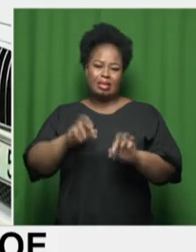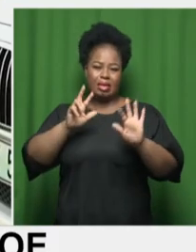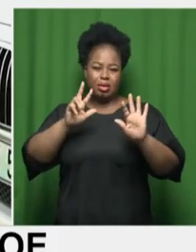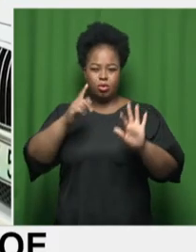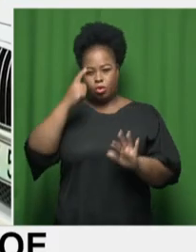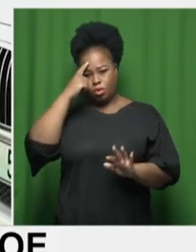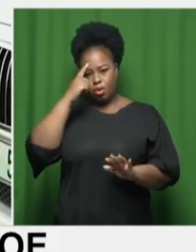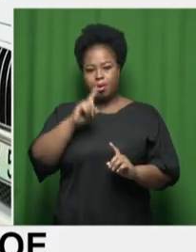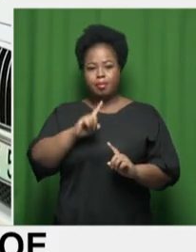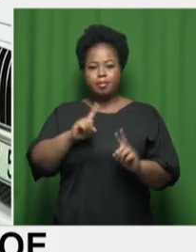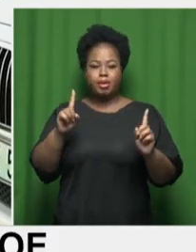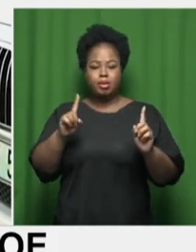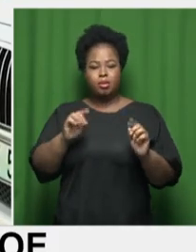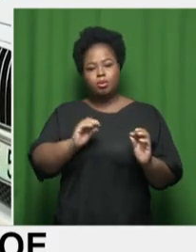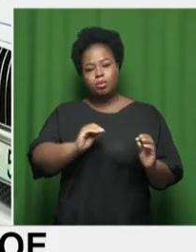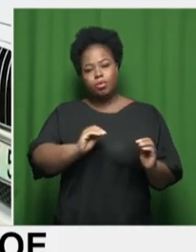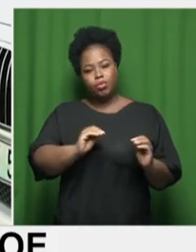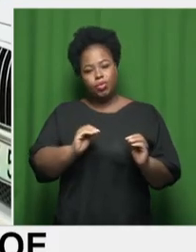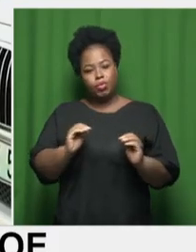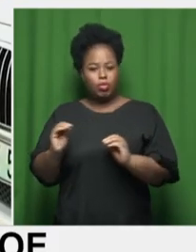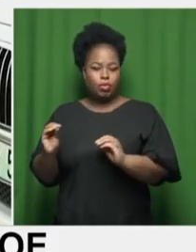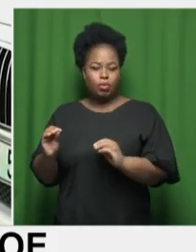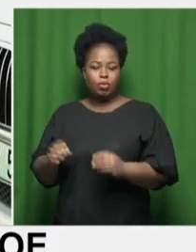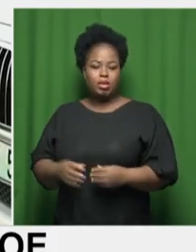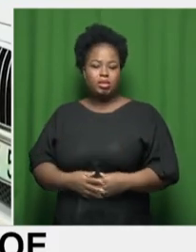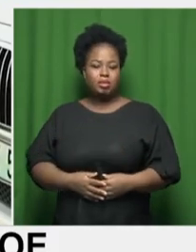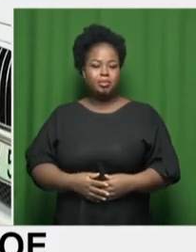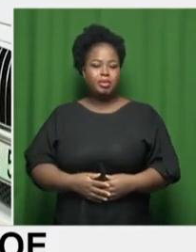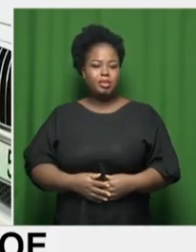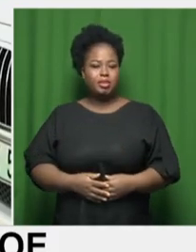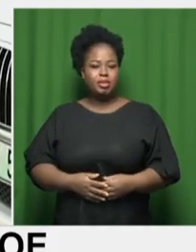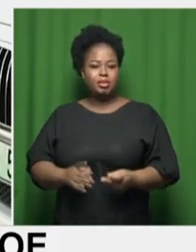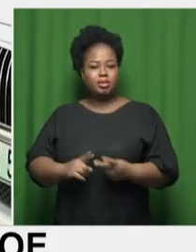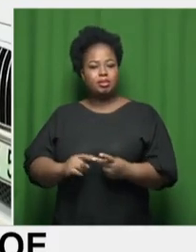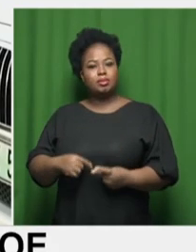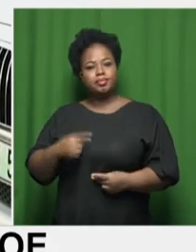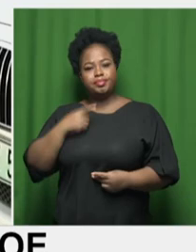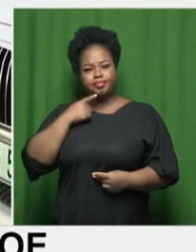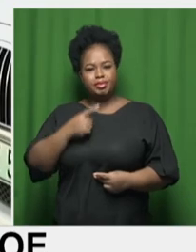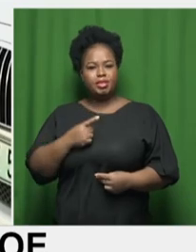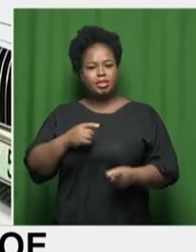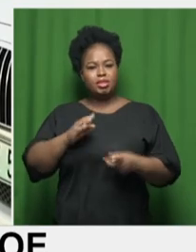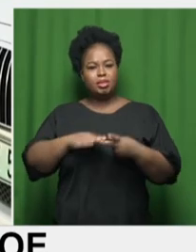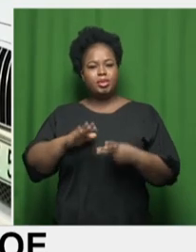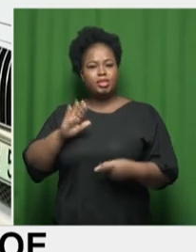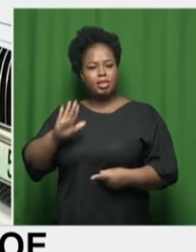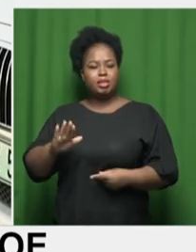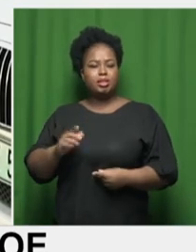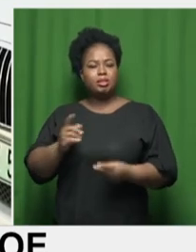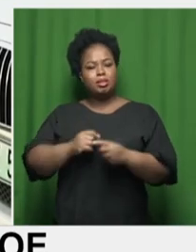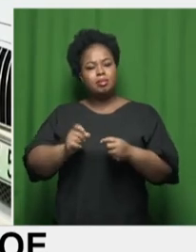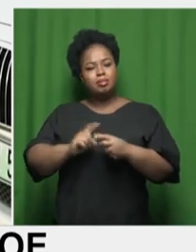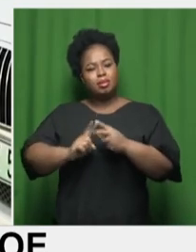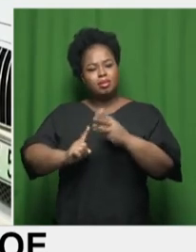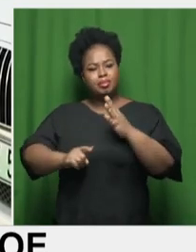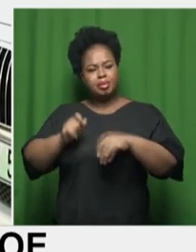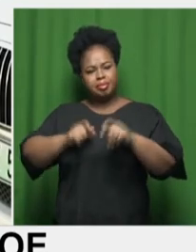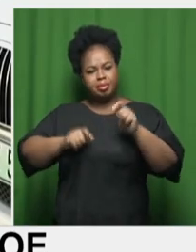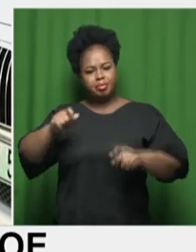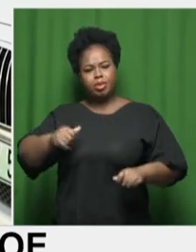delay, taking into consideration that there will be various people who are expected to speak